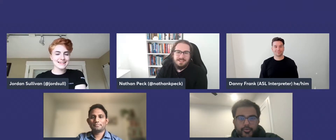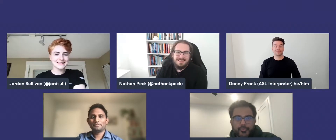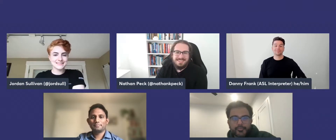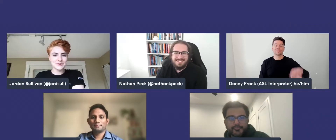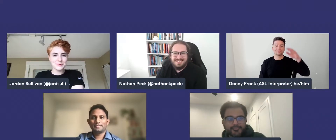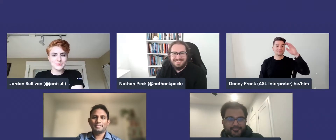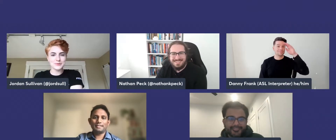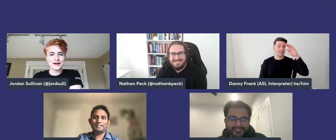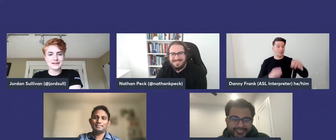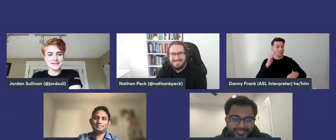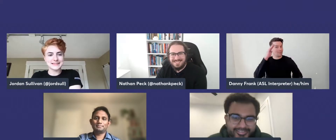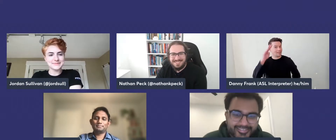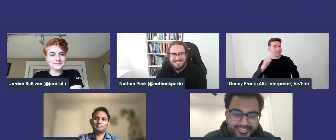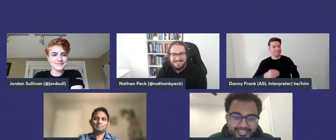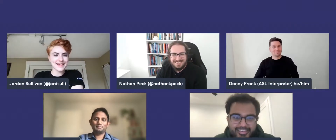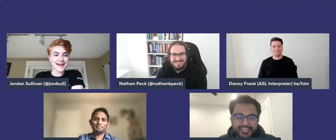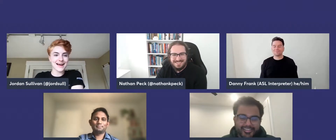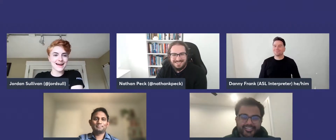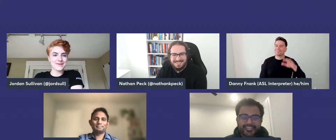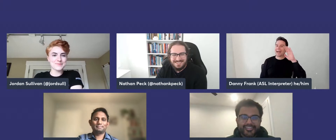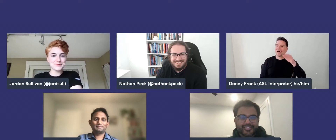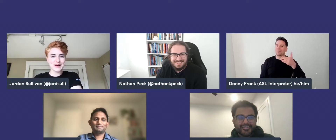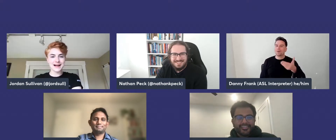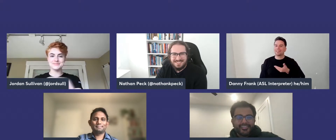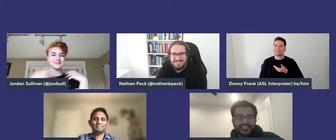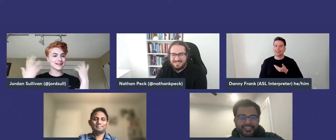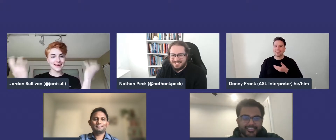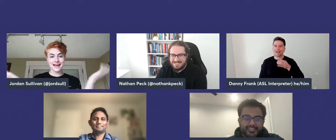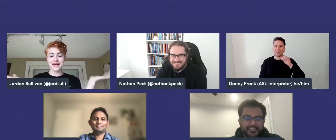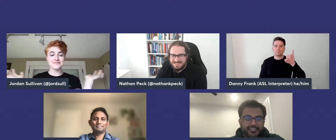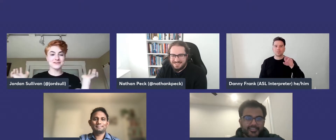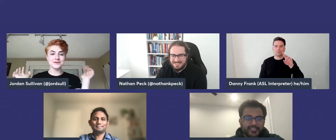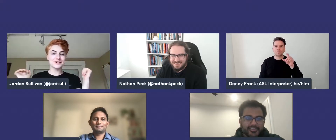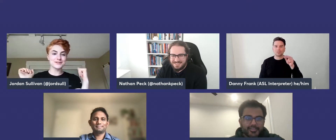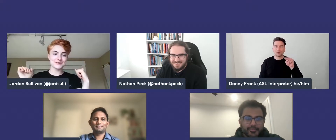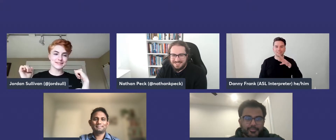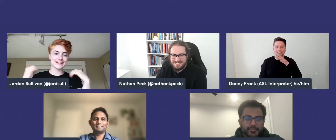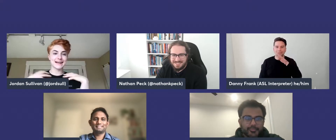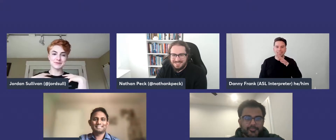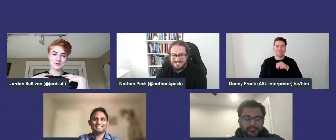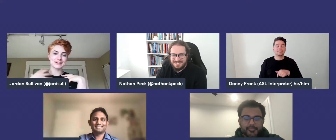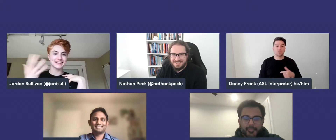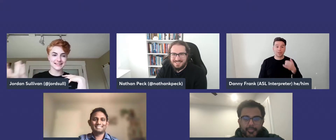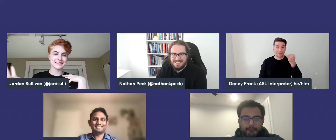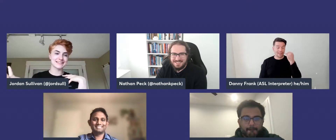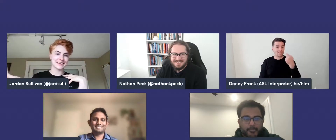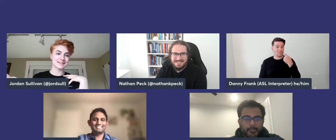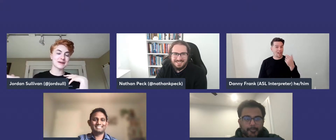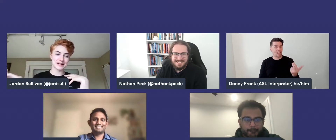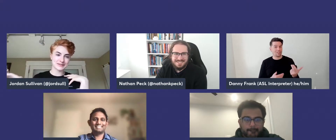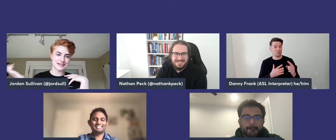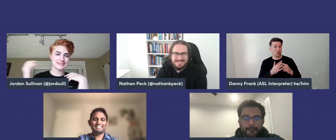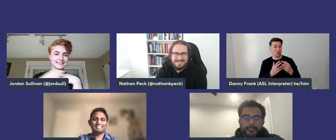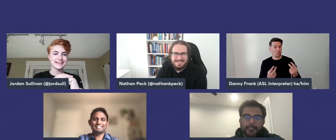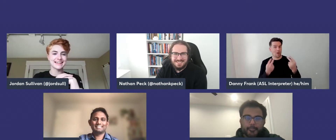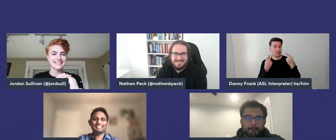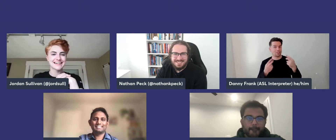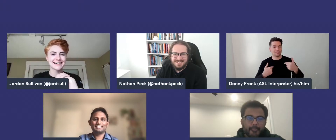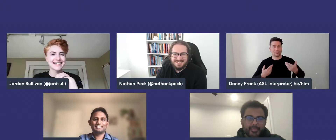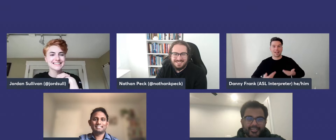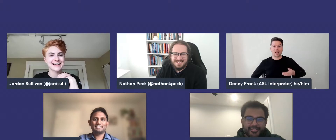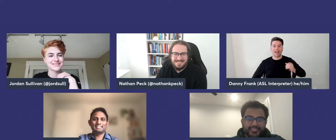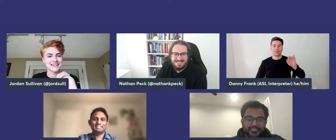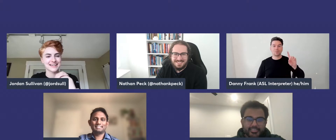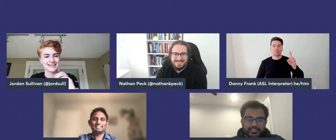Hello, hello. Hey. Welcome. Um, if you are just tuning in, I'm Jordan and this is Nathan, my co host. And